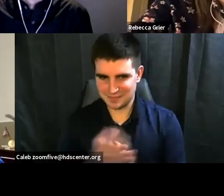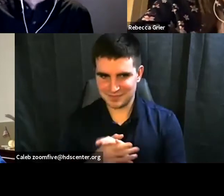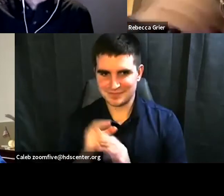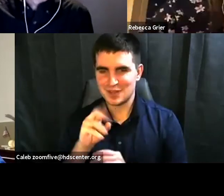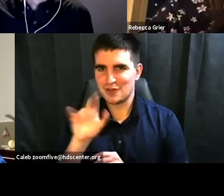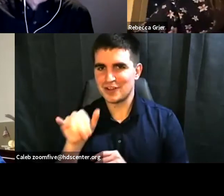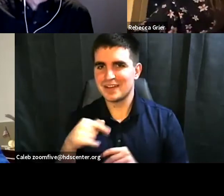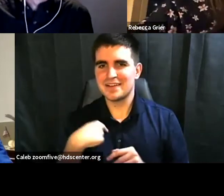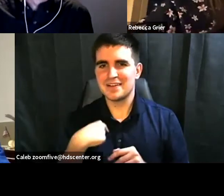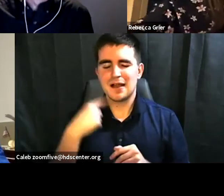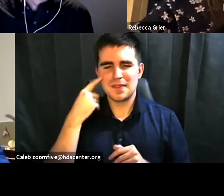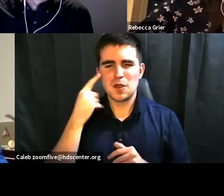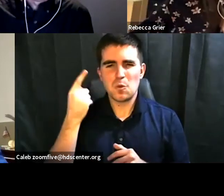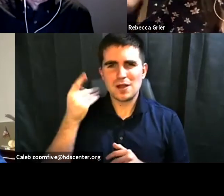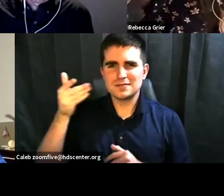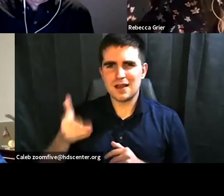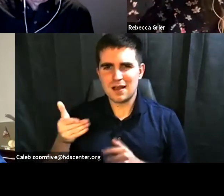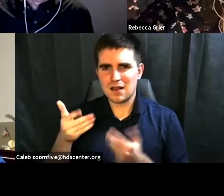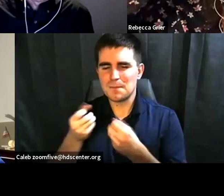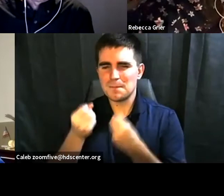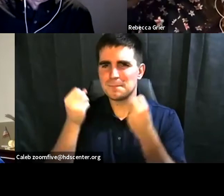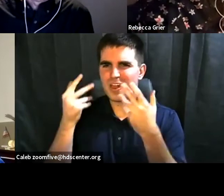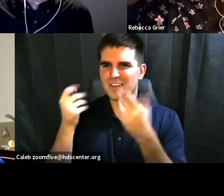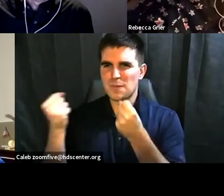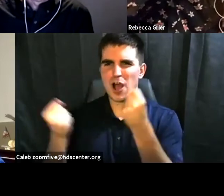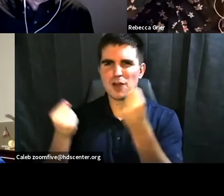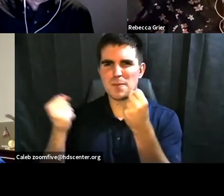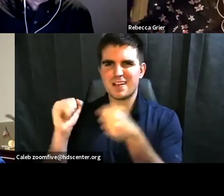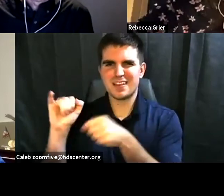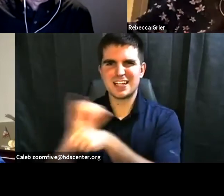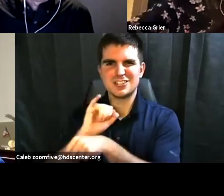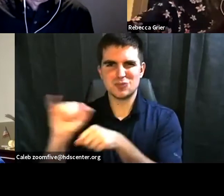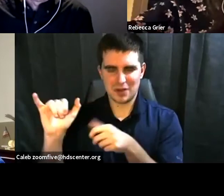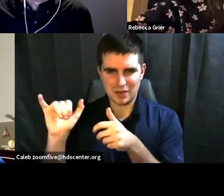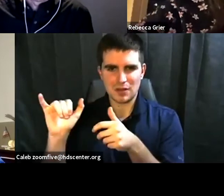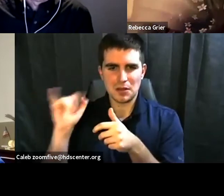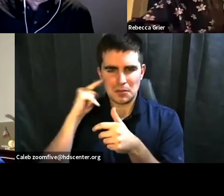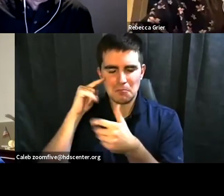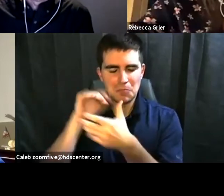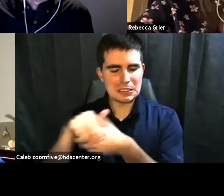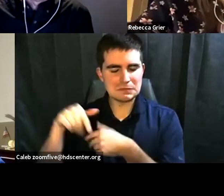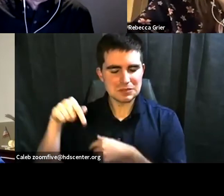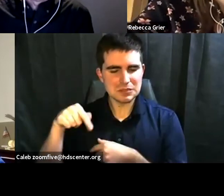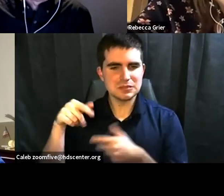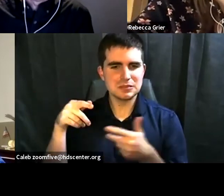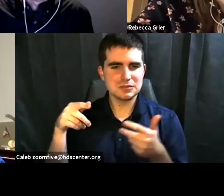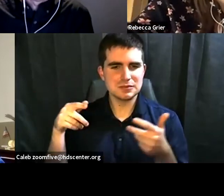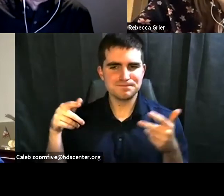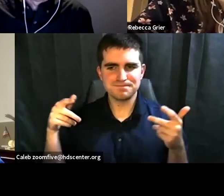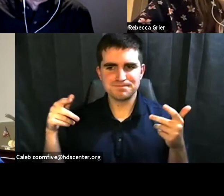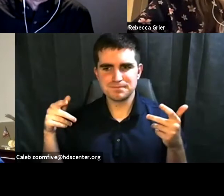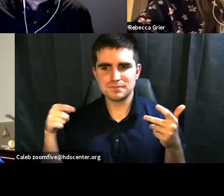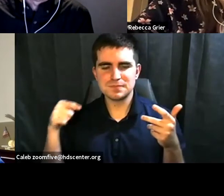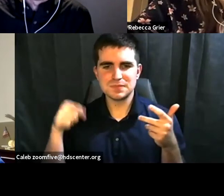think on one side, I think a lot of the automobile industry believes that this is a way